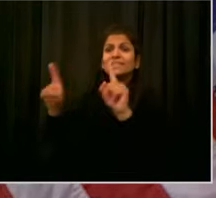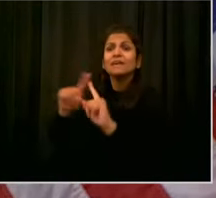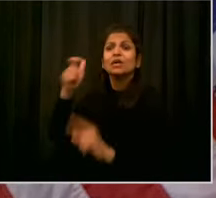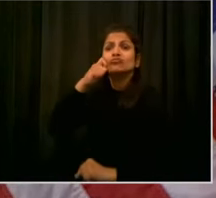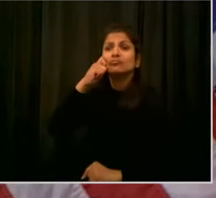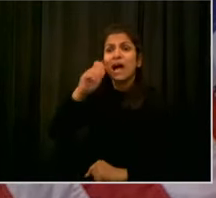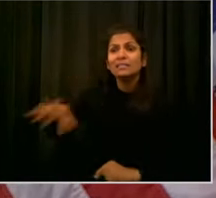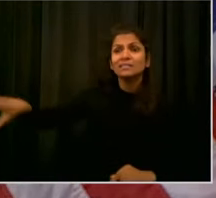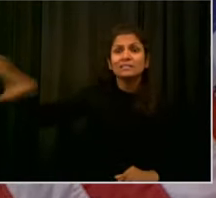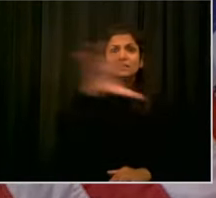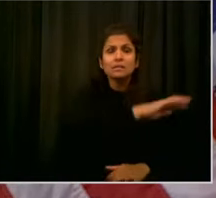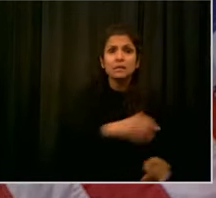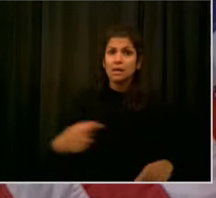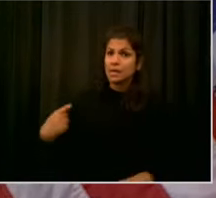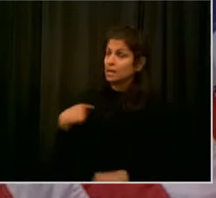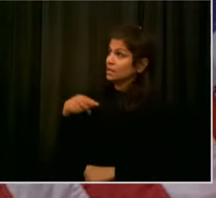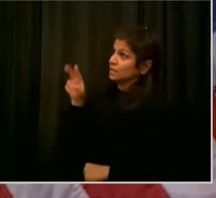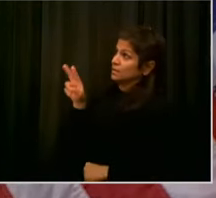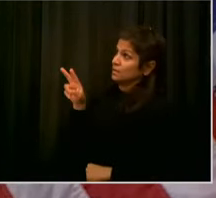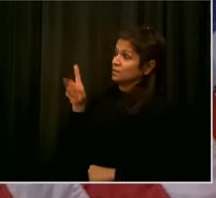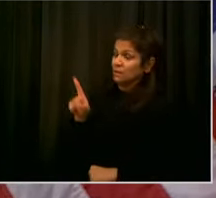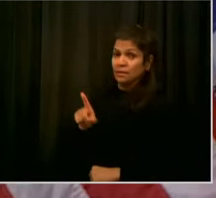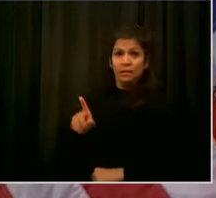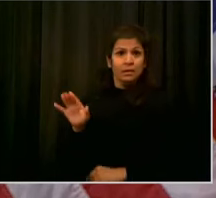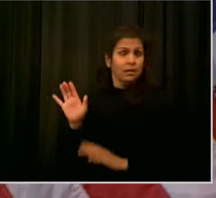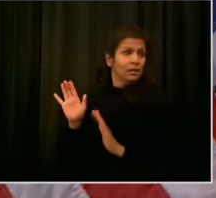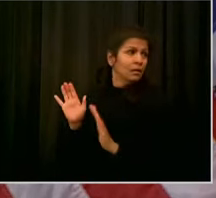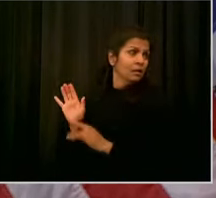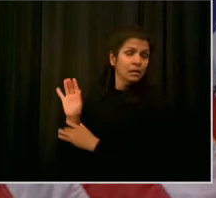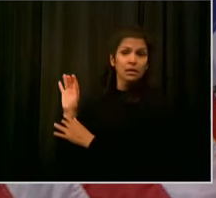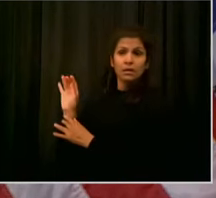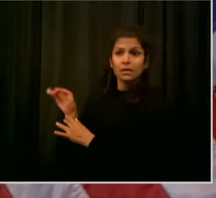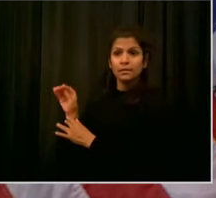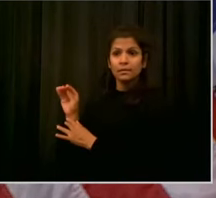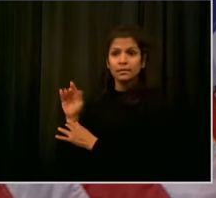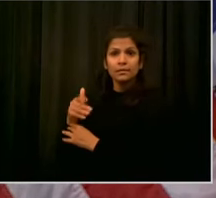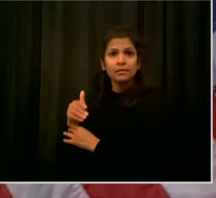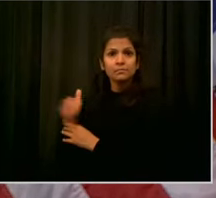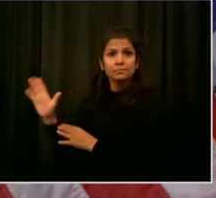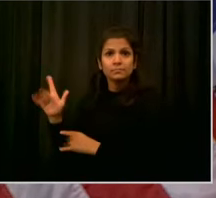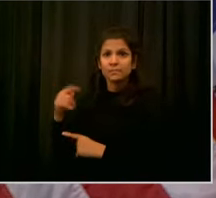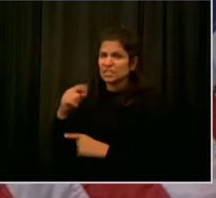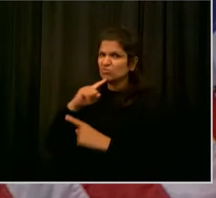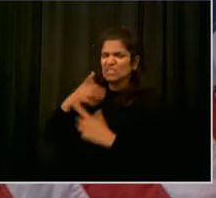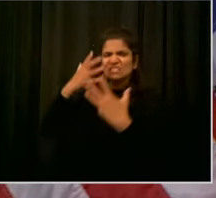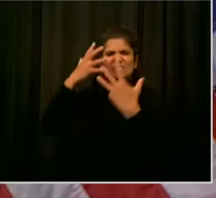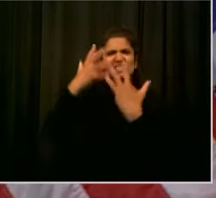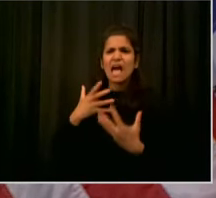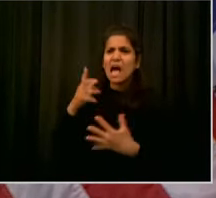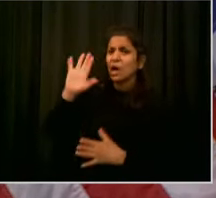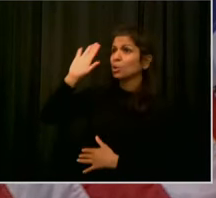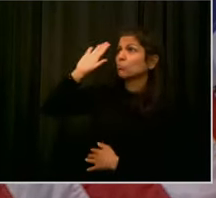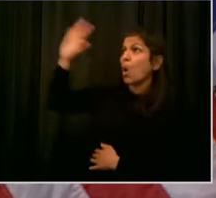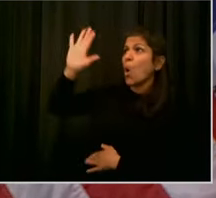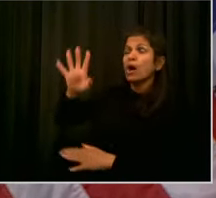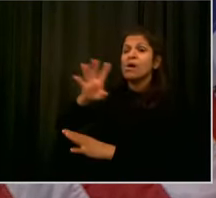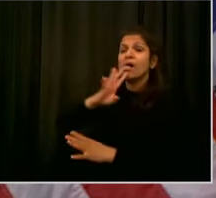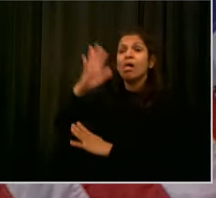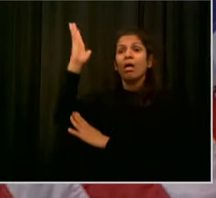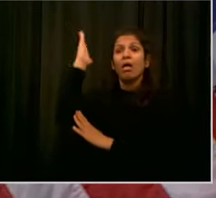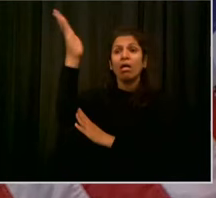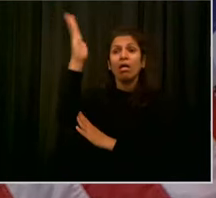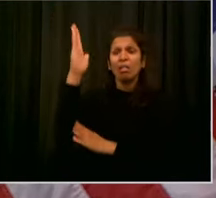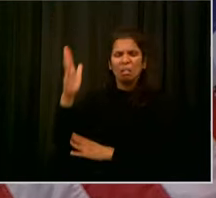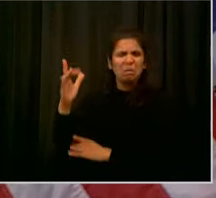And that's a sad statement. I didn't think I'd ever say something like that about a president of the United States, but he has invalidated himself. And